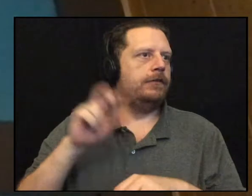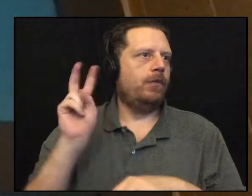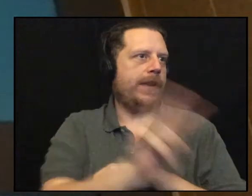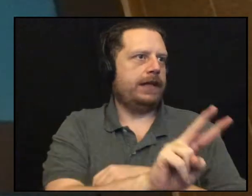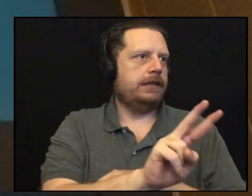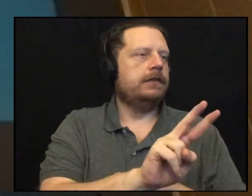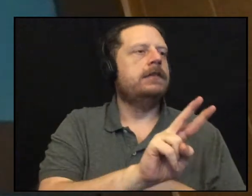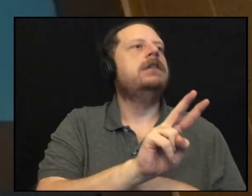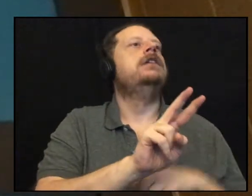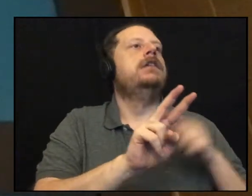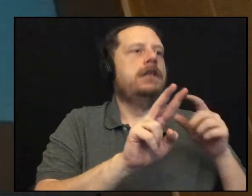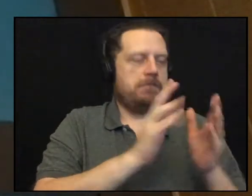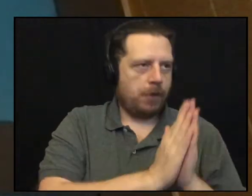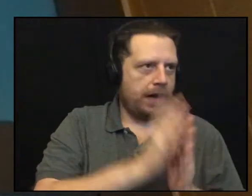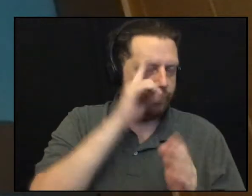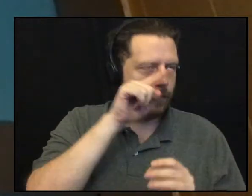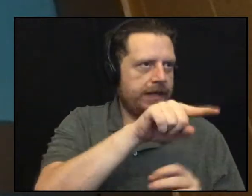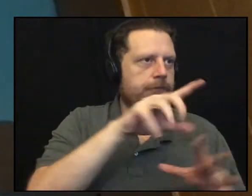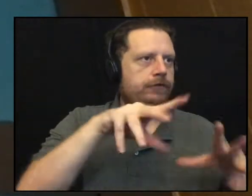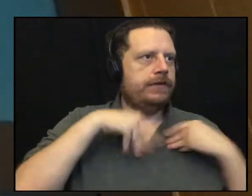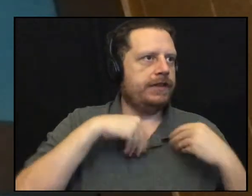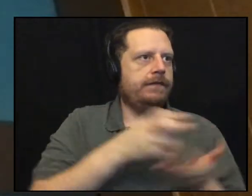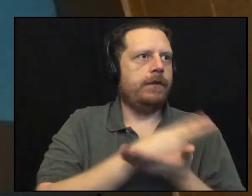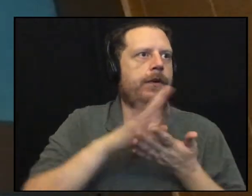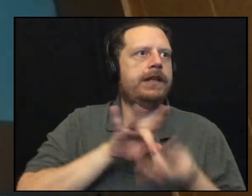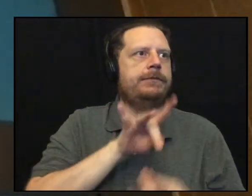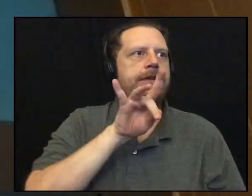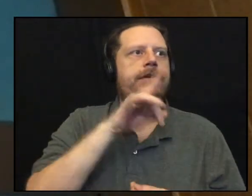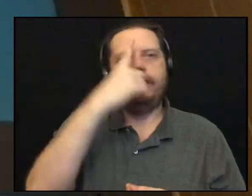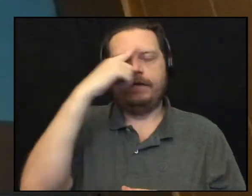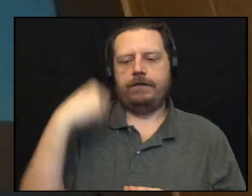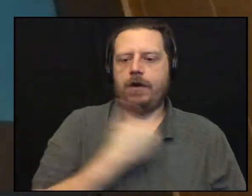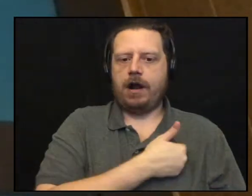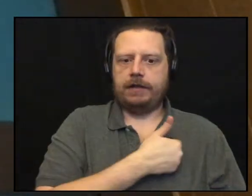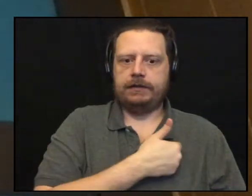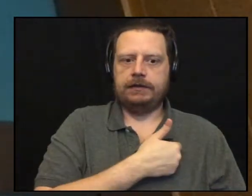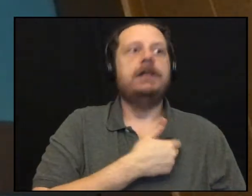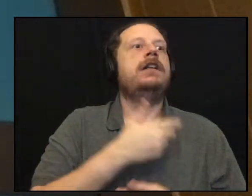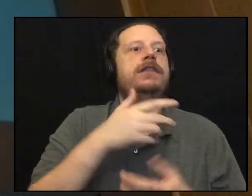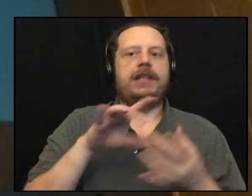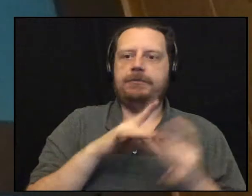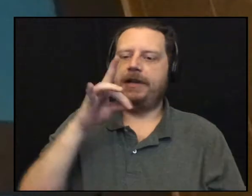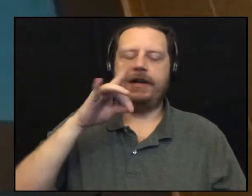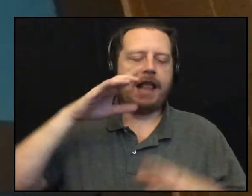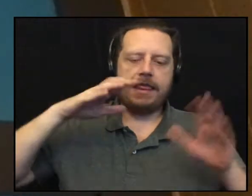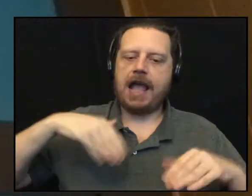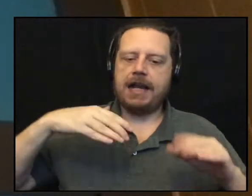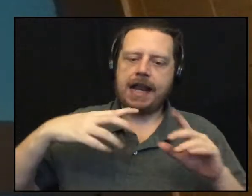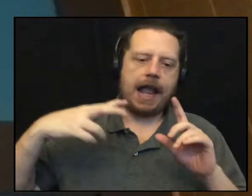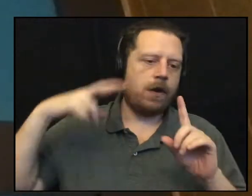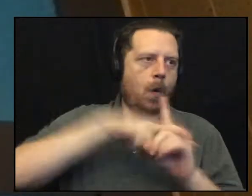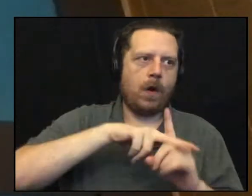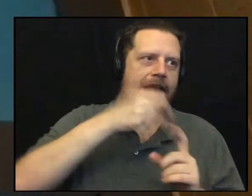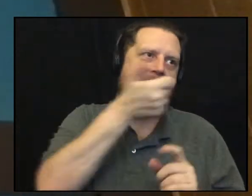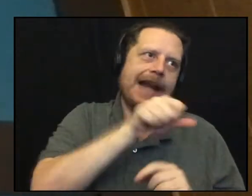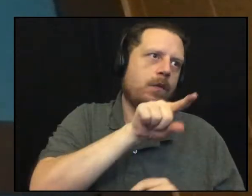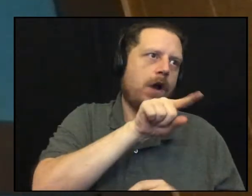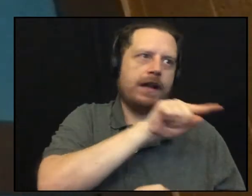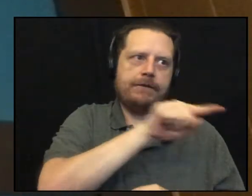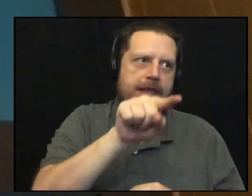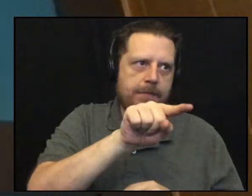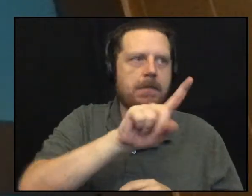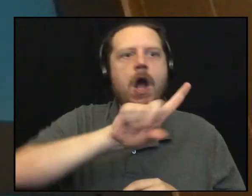they might receive the Holy Spirit. For as yet the Spirit had not come upon any of them. They had only